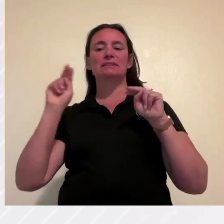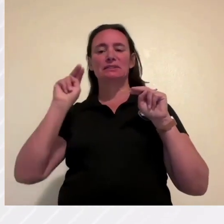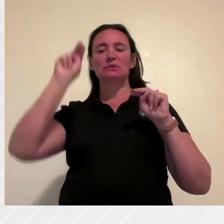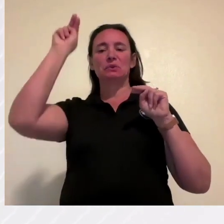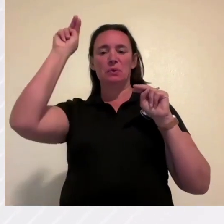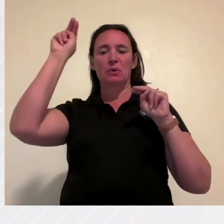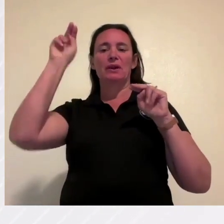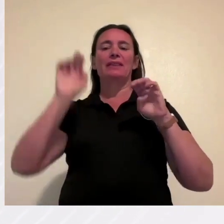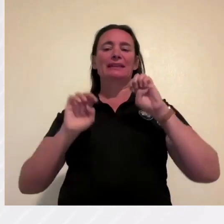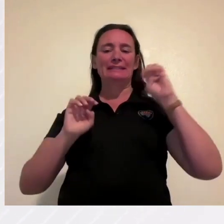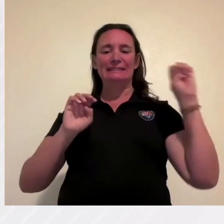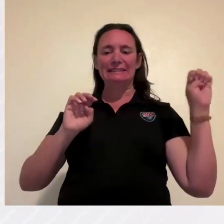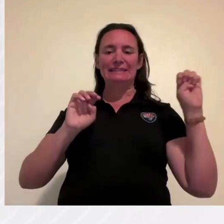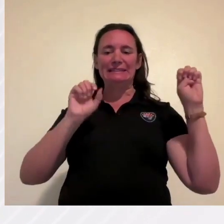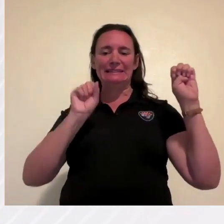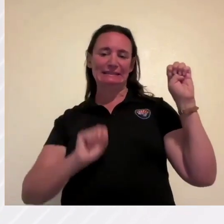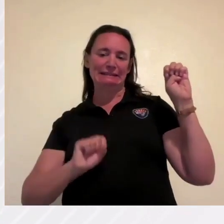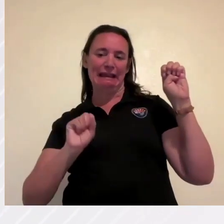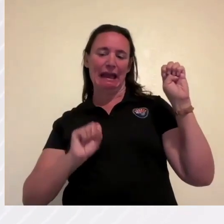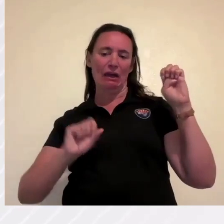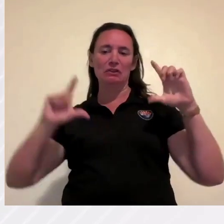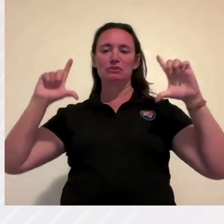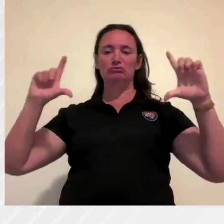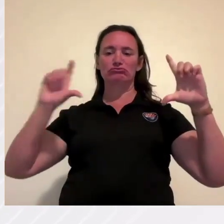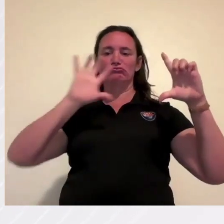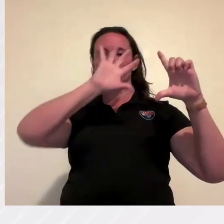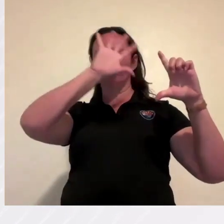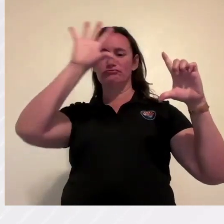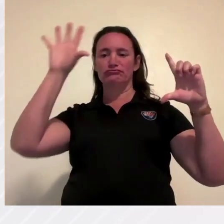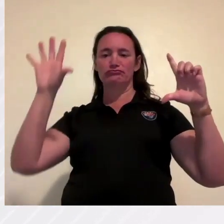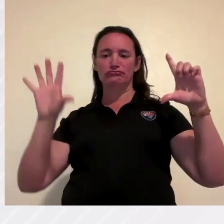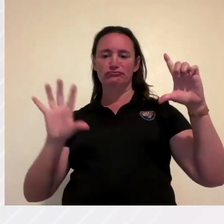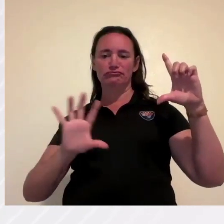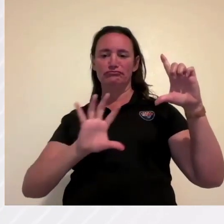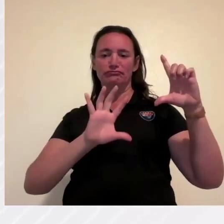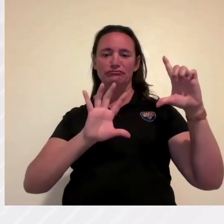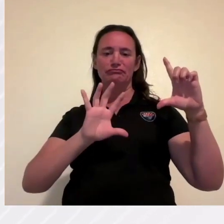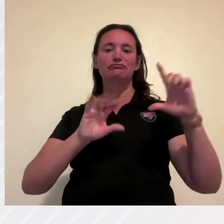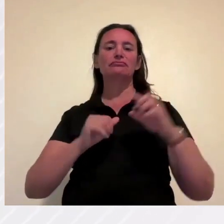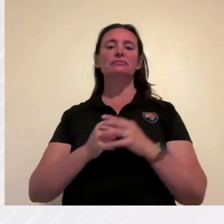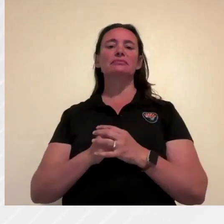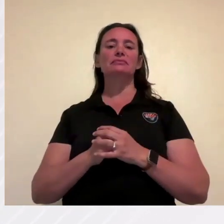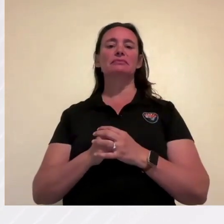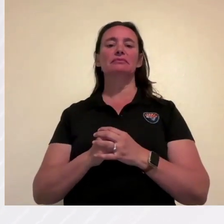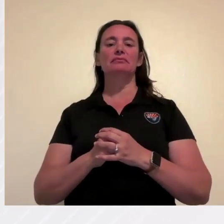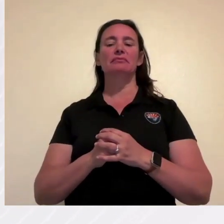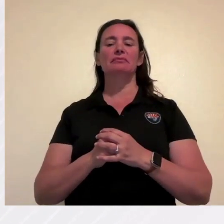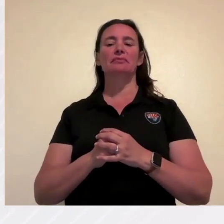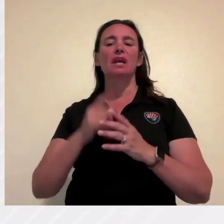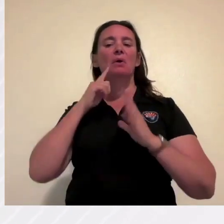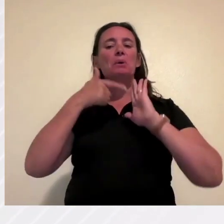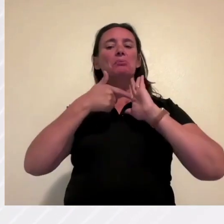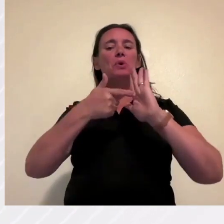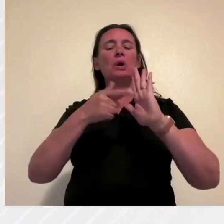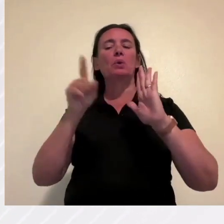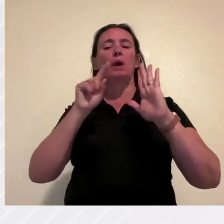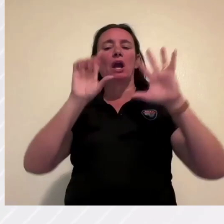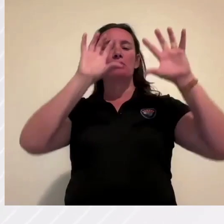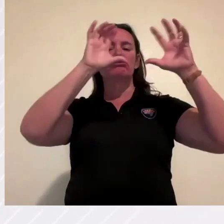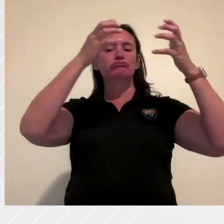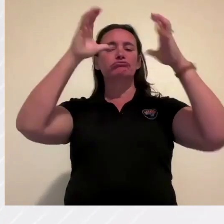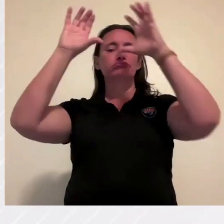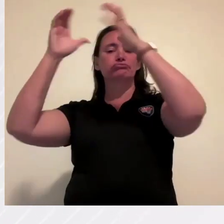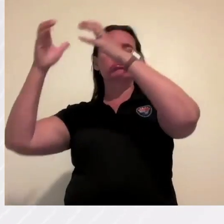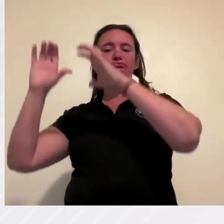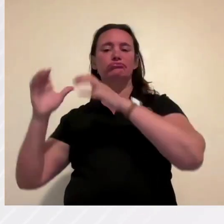south just to kind of orientate the public here. And I'll point out our divisions in those geographical areas. So we're going to start out here